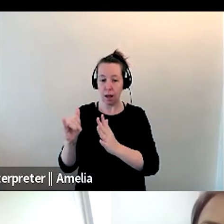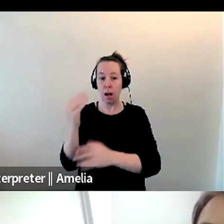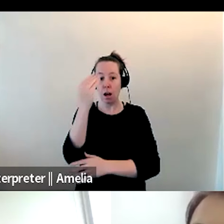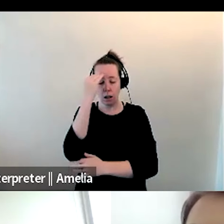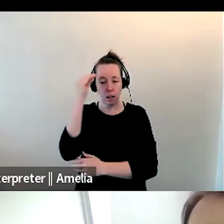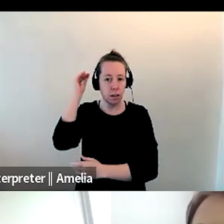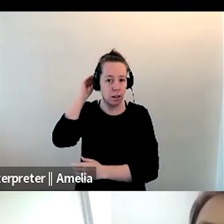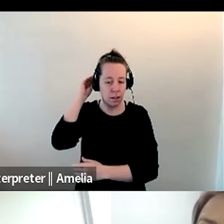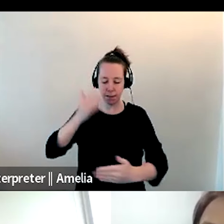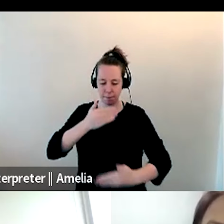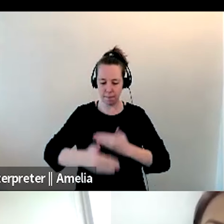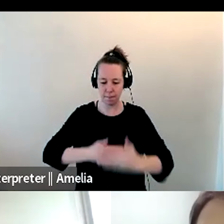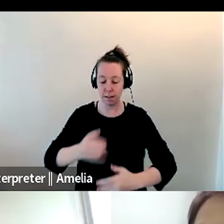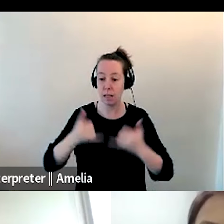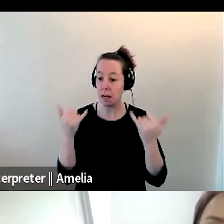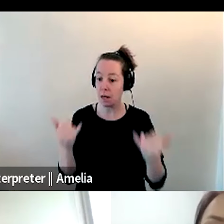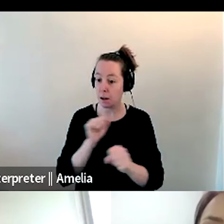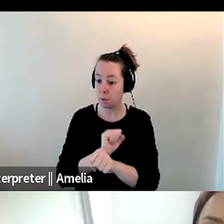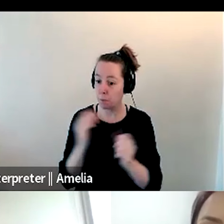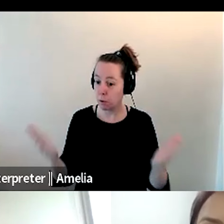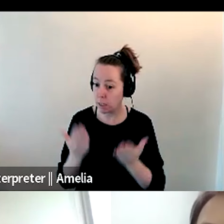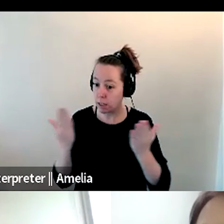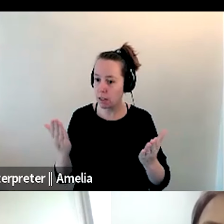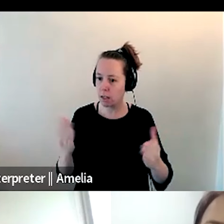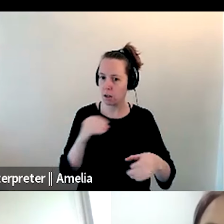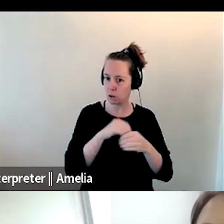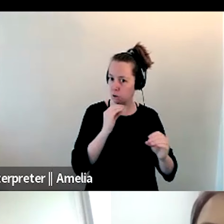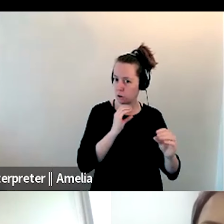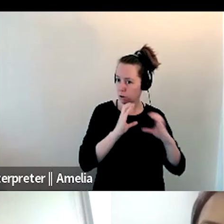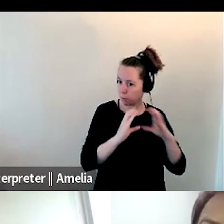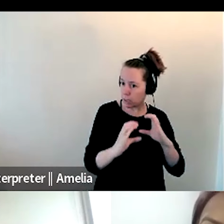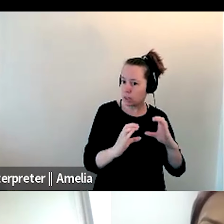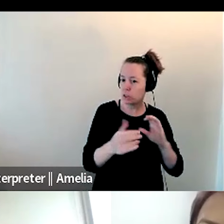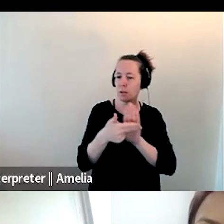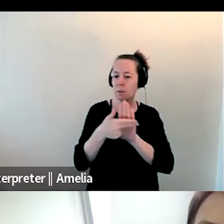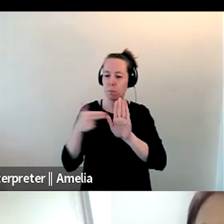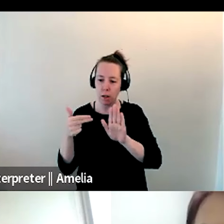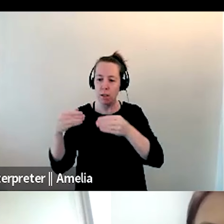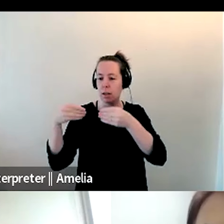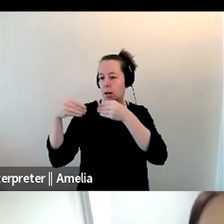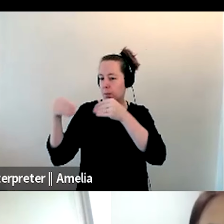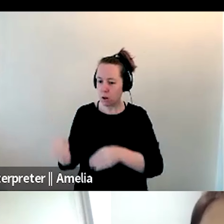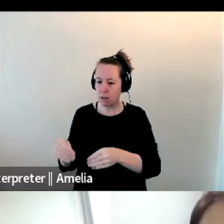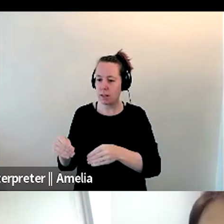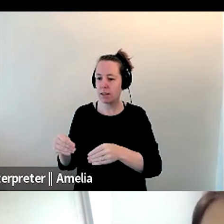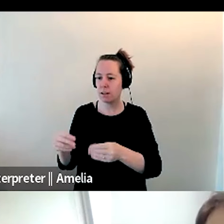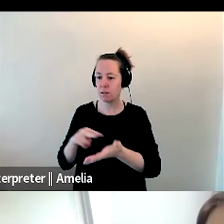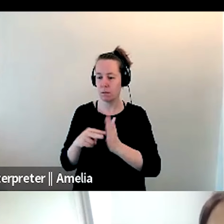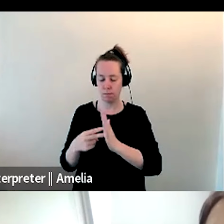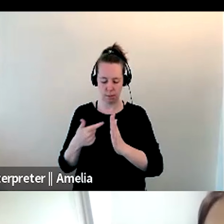engagement, internal comms, branding, marketing. So that's how I used as well